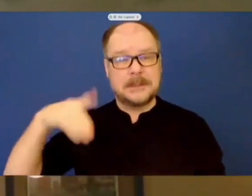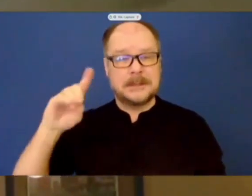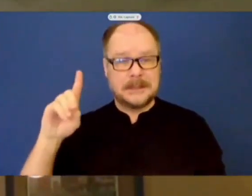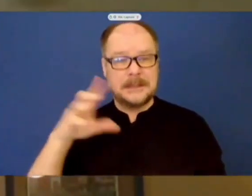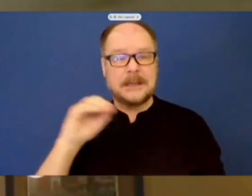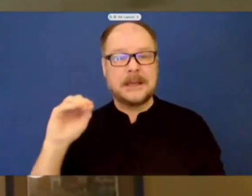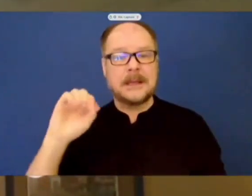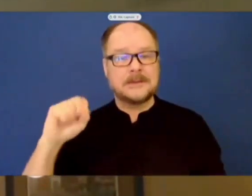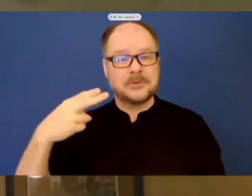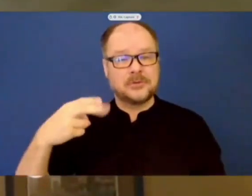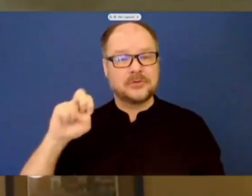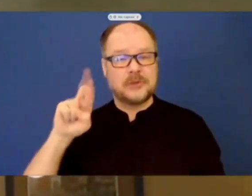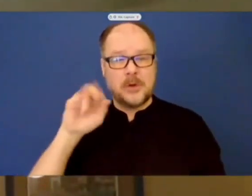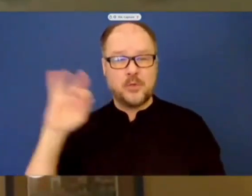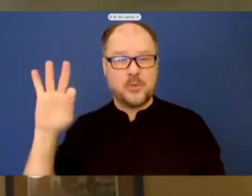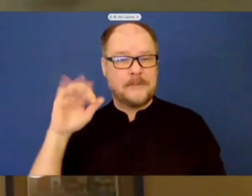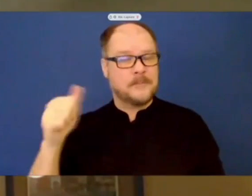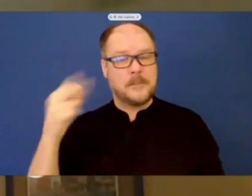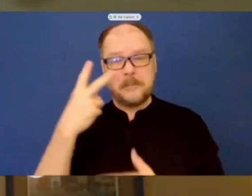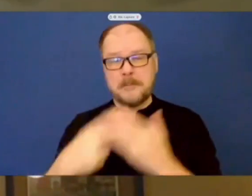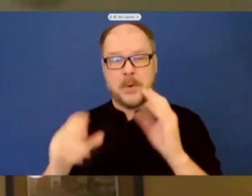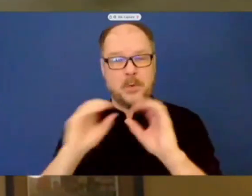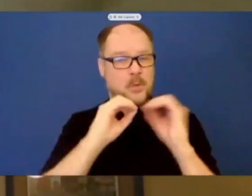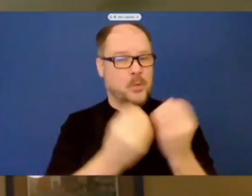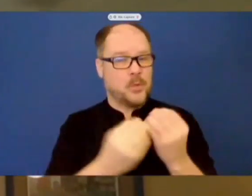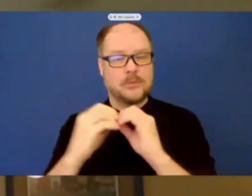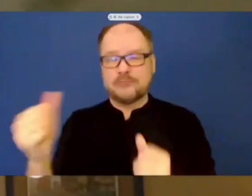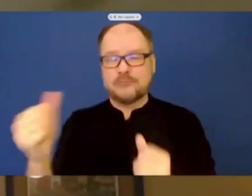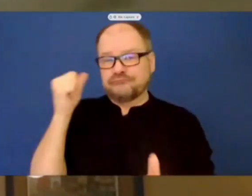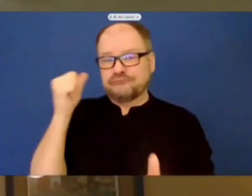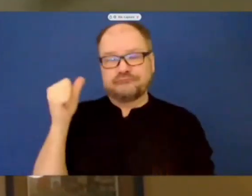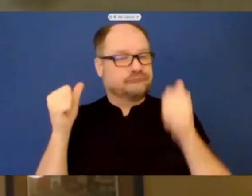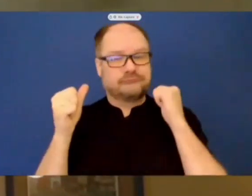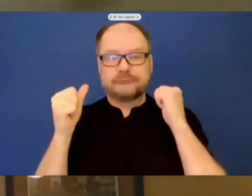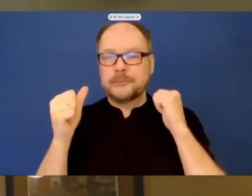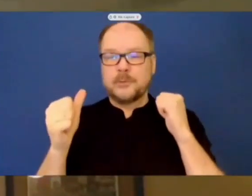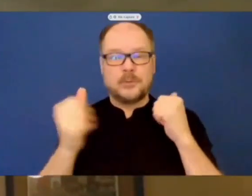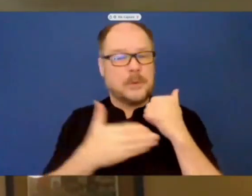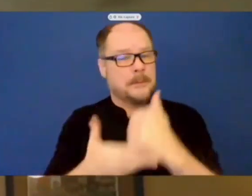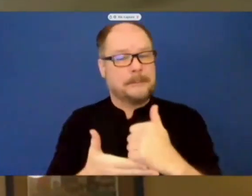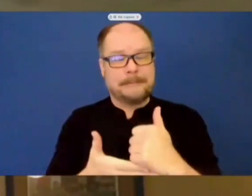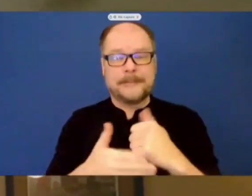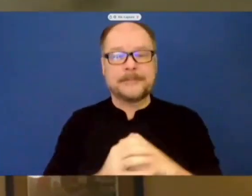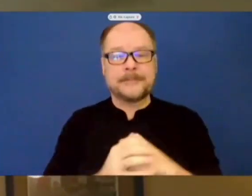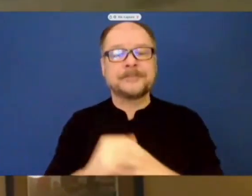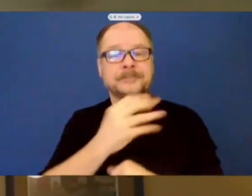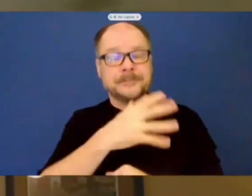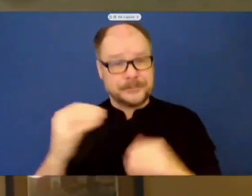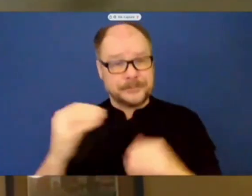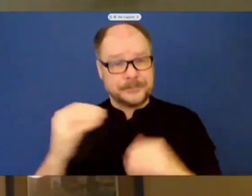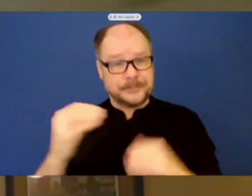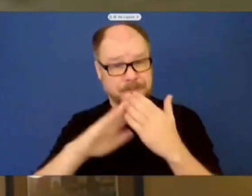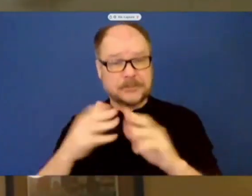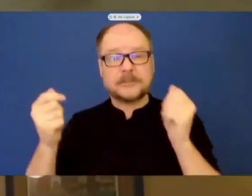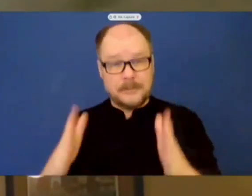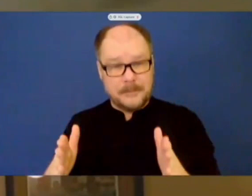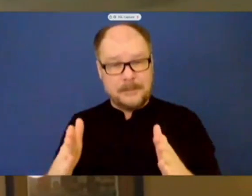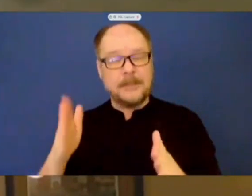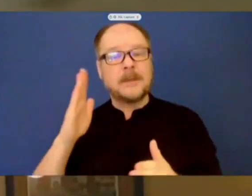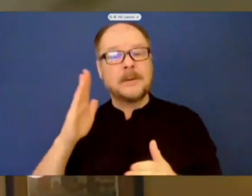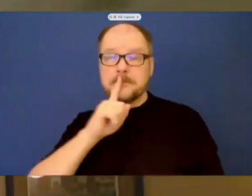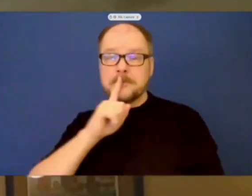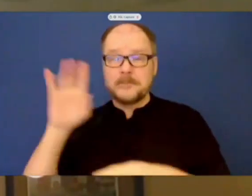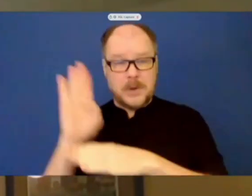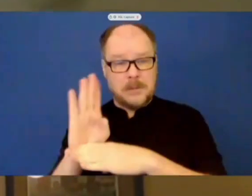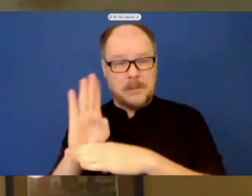need arises. The city manager made a personal commitment to me to provide the transportation services from the encampment site to the